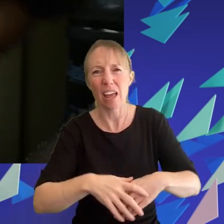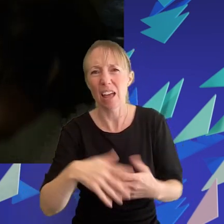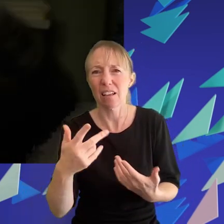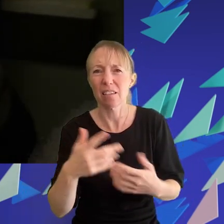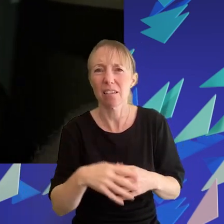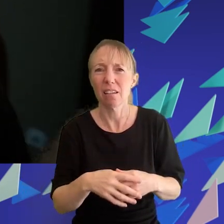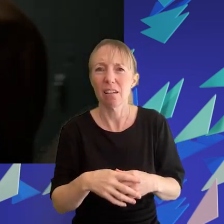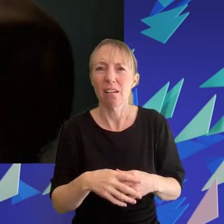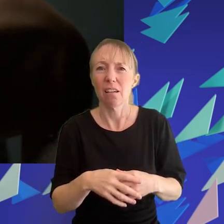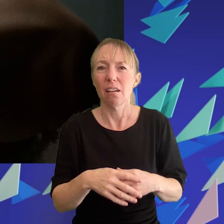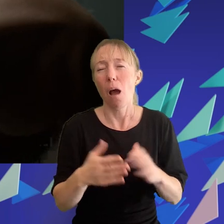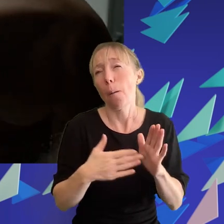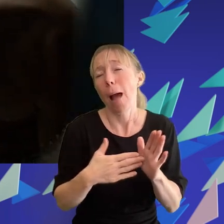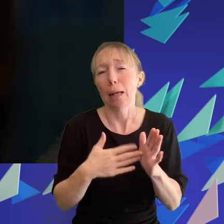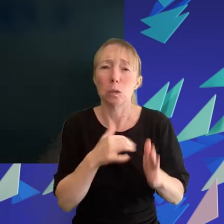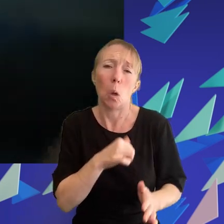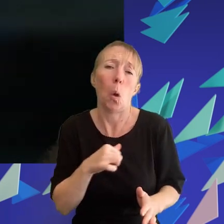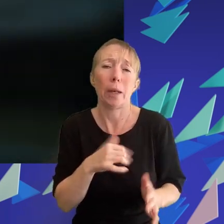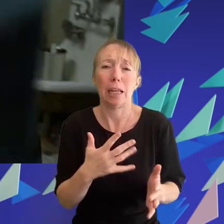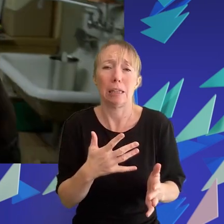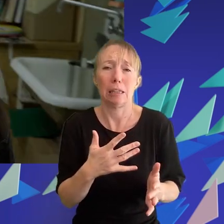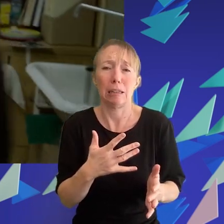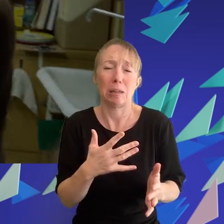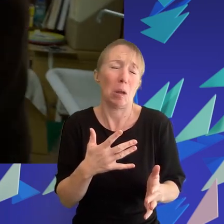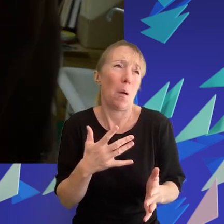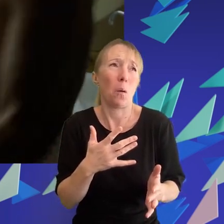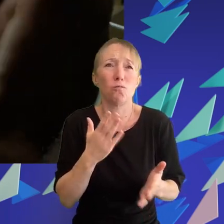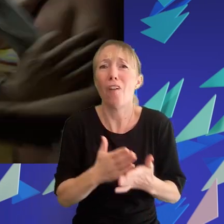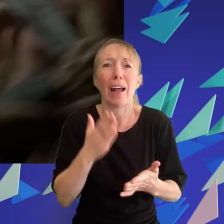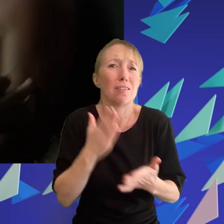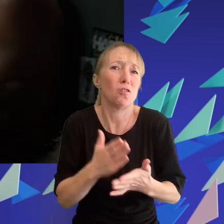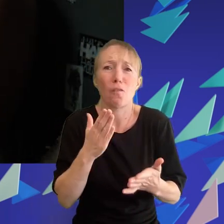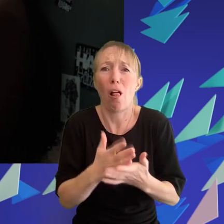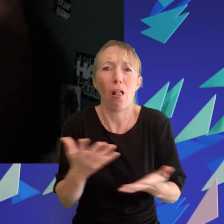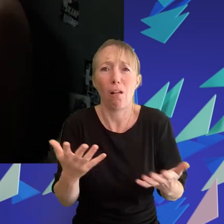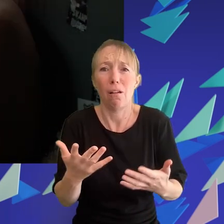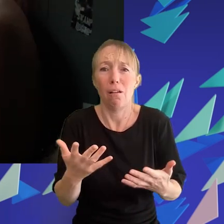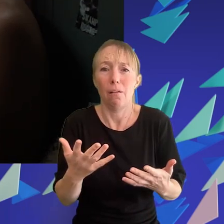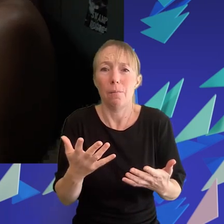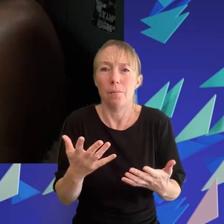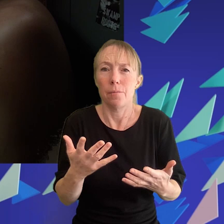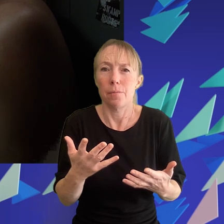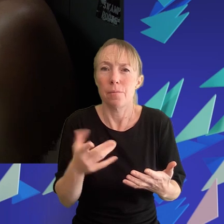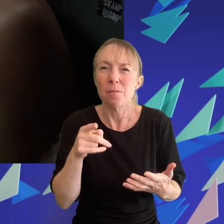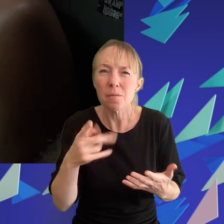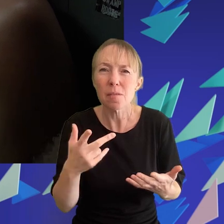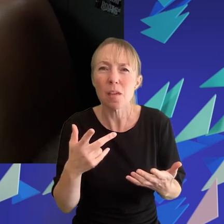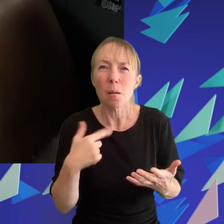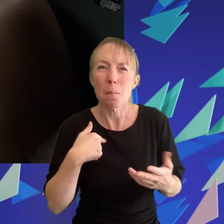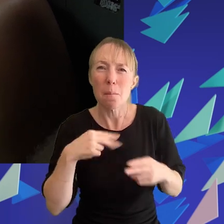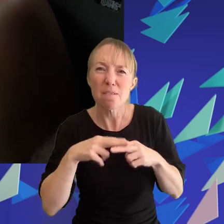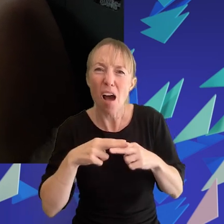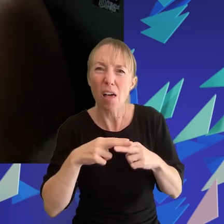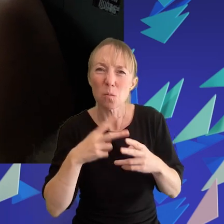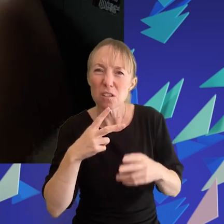care. Everybody says, oh, Mike is so honest. Mike is so truthful. Listen. He said in the interview your father was a drunk